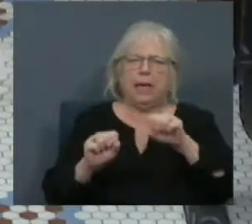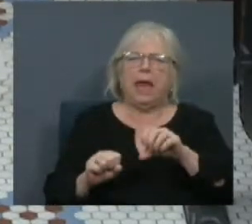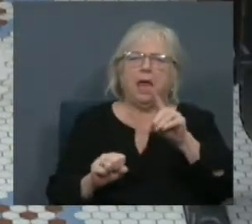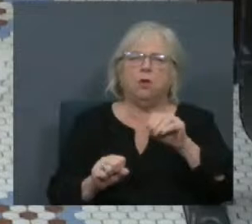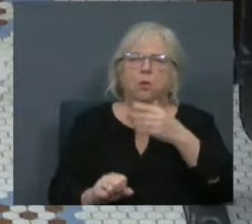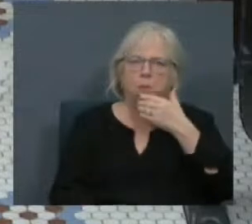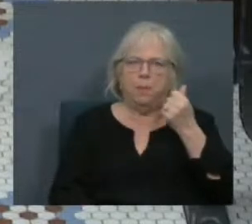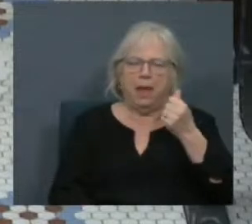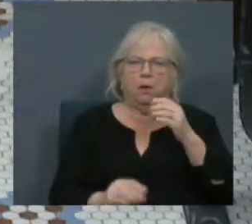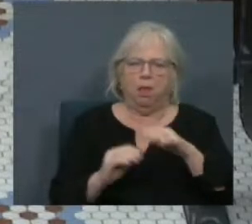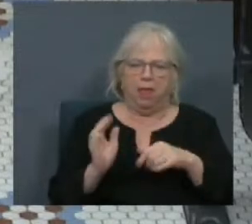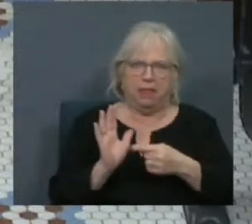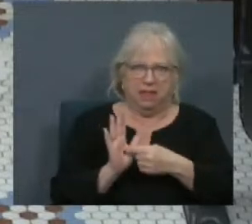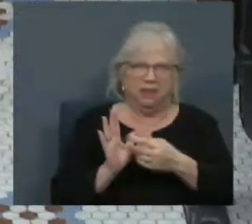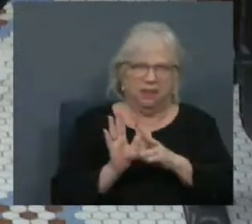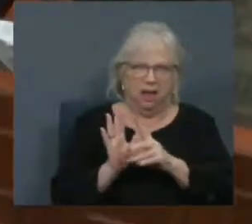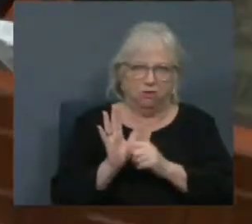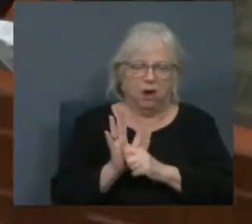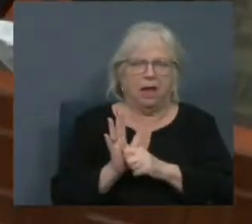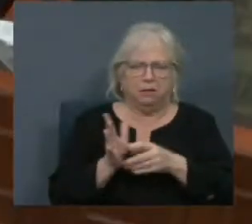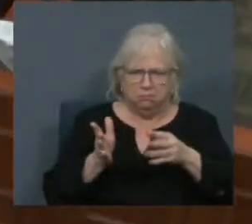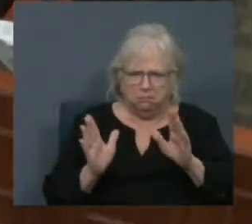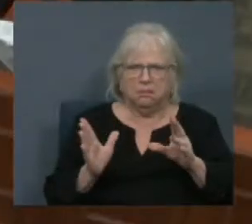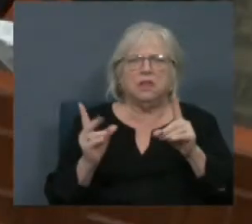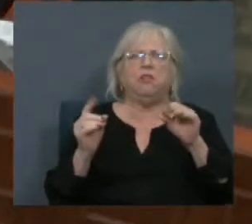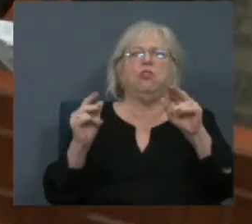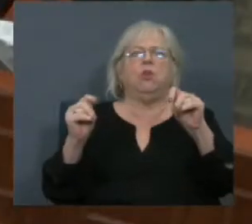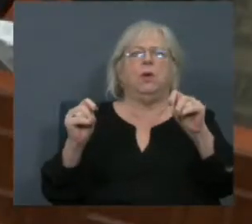than this. Let's do it.